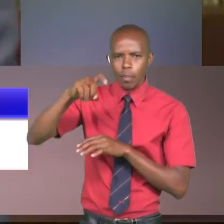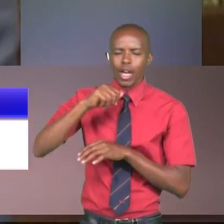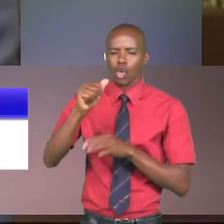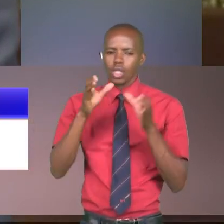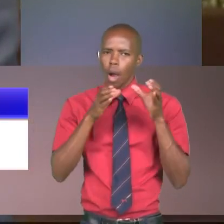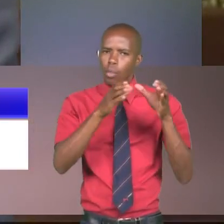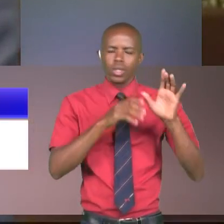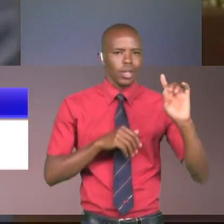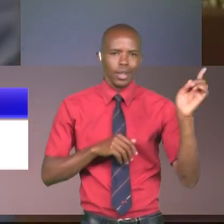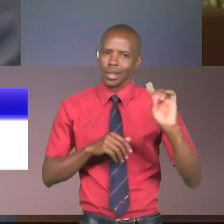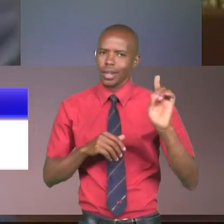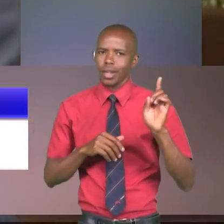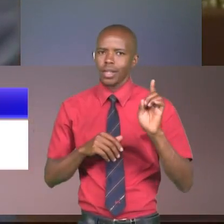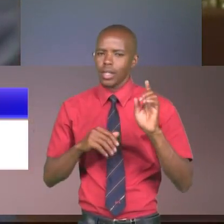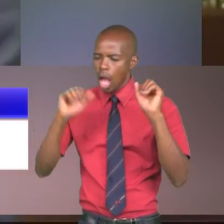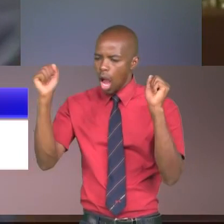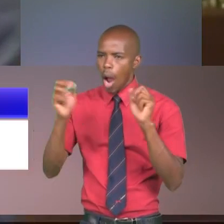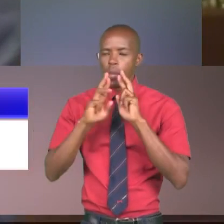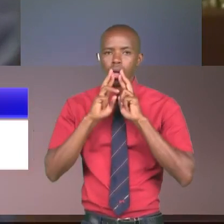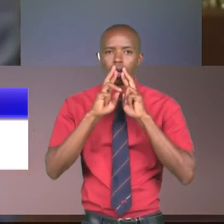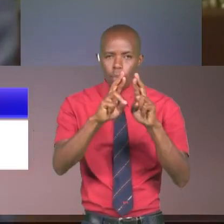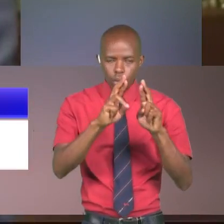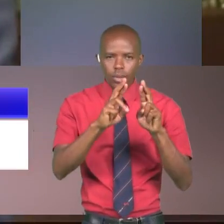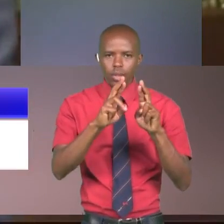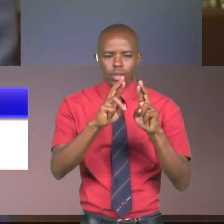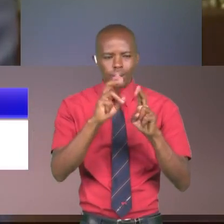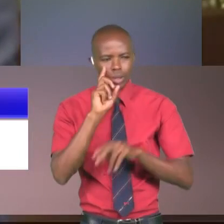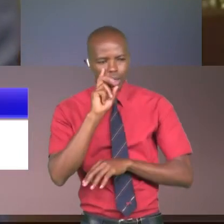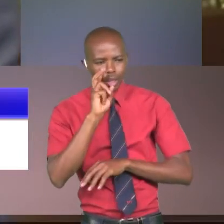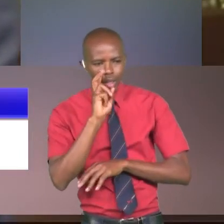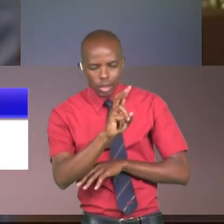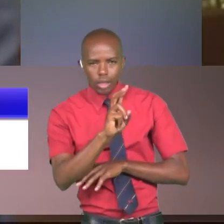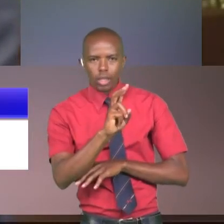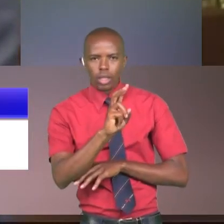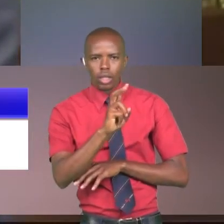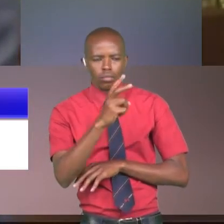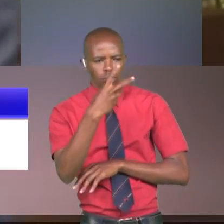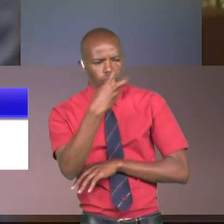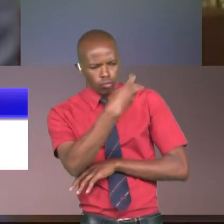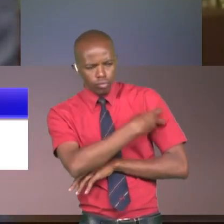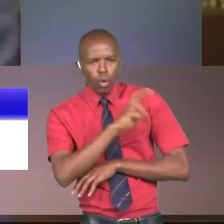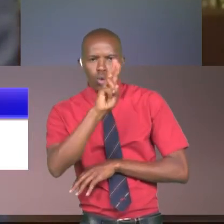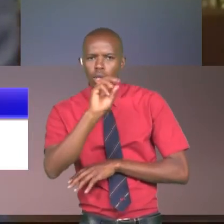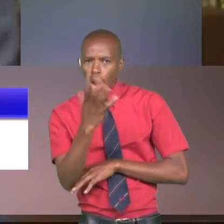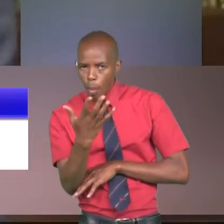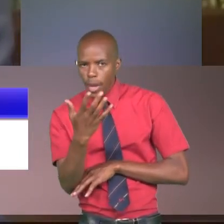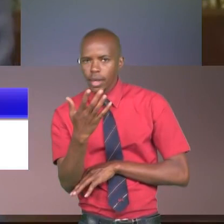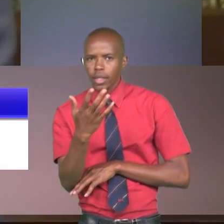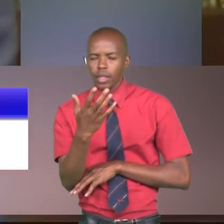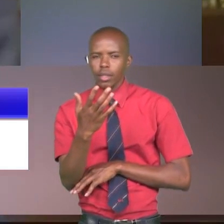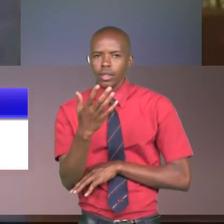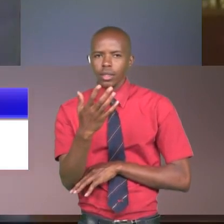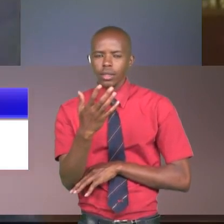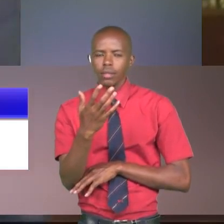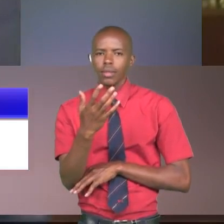push. So once you report, we are able to see how many vaccines you've used, and their replenishment